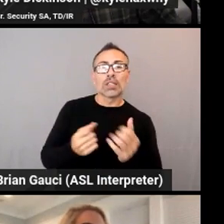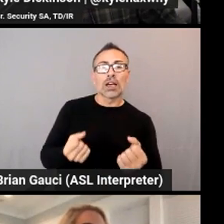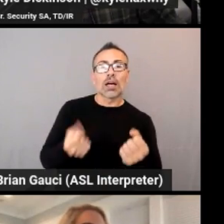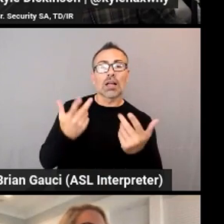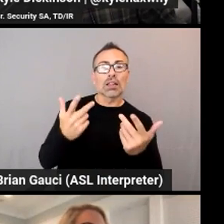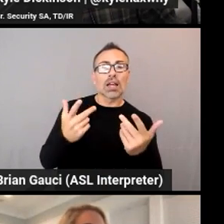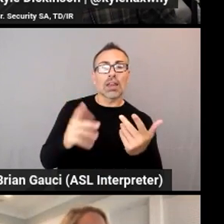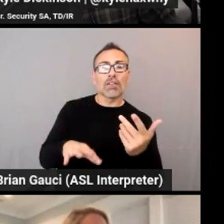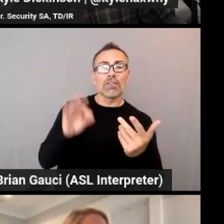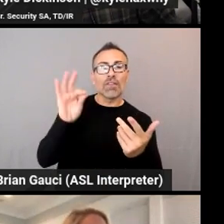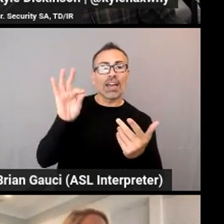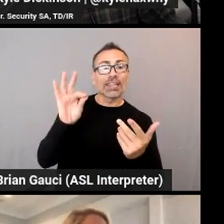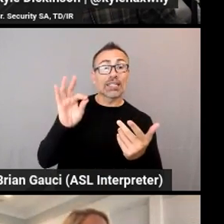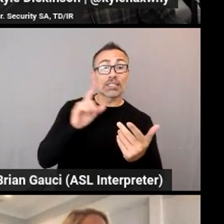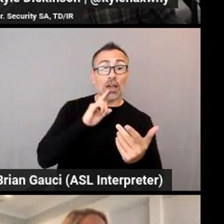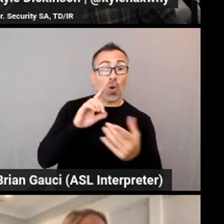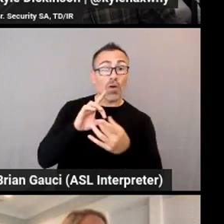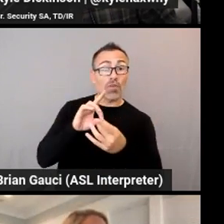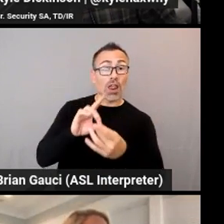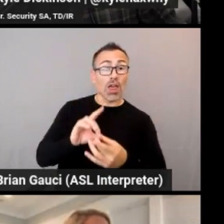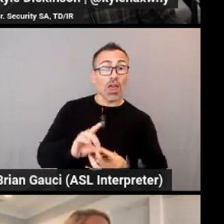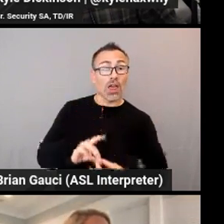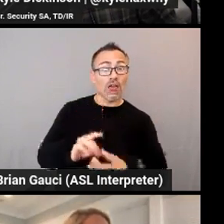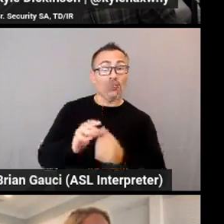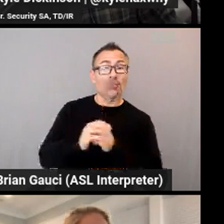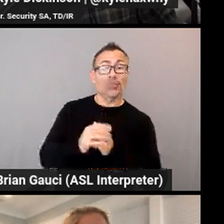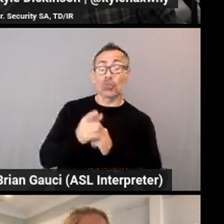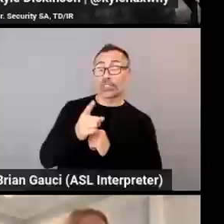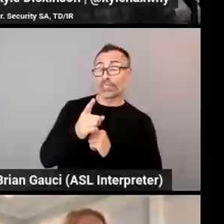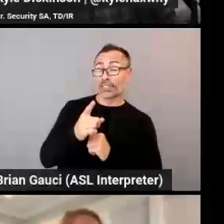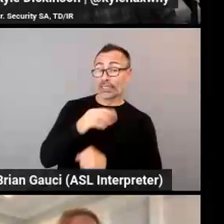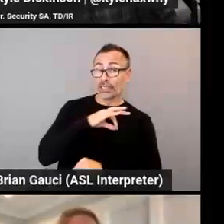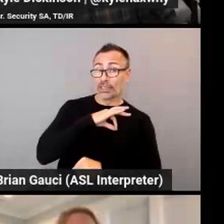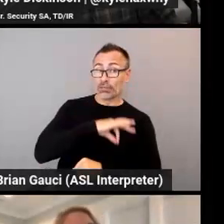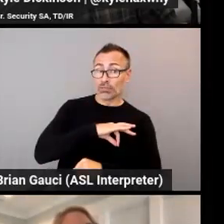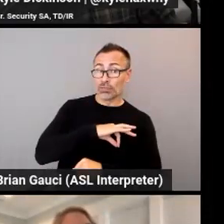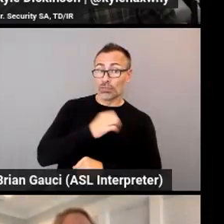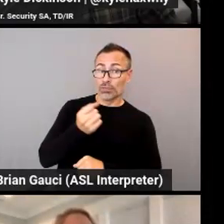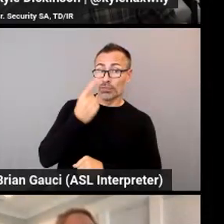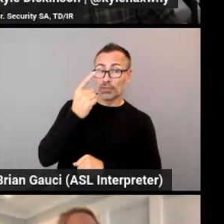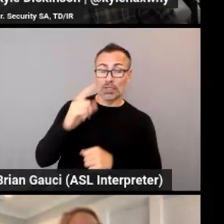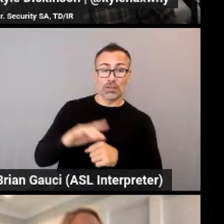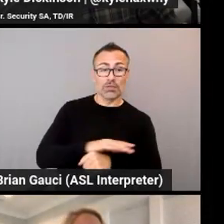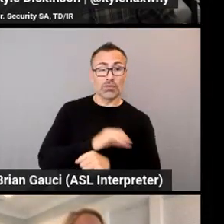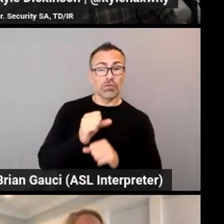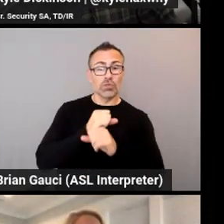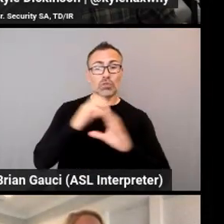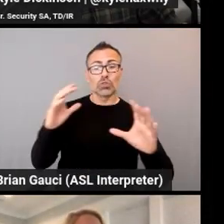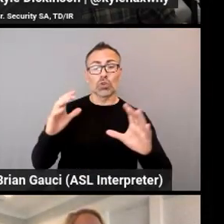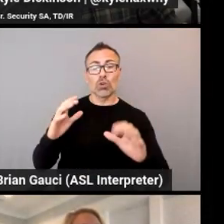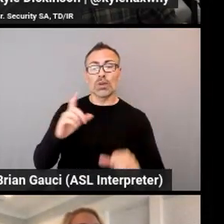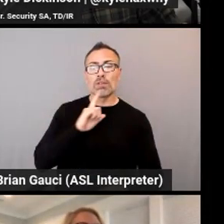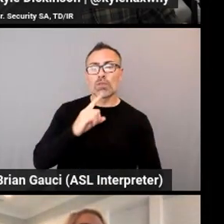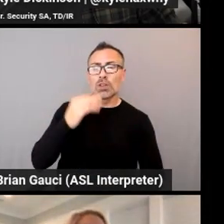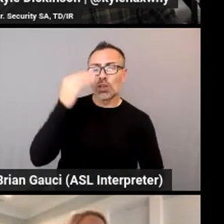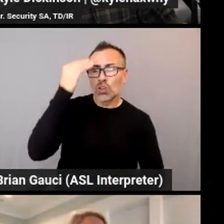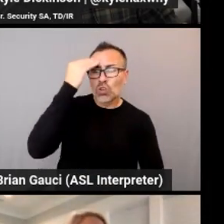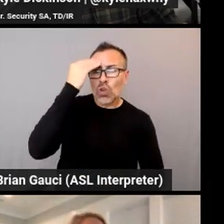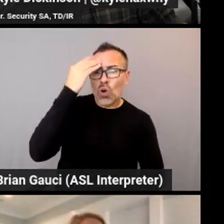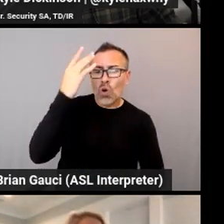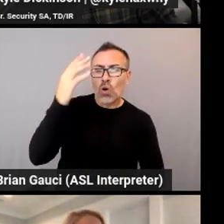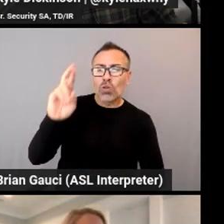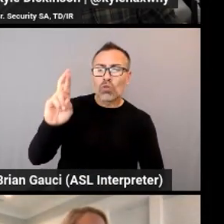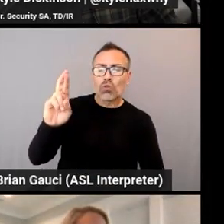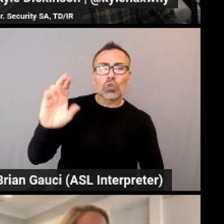with it. So this is helpful to understand kind of the full scope and really get the root cause. So that's where